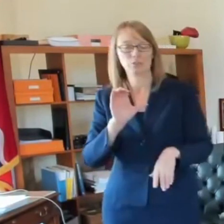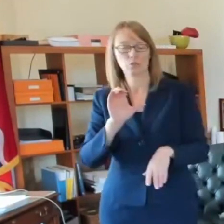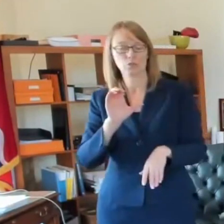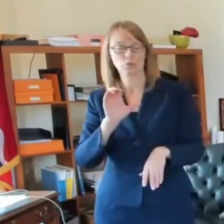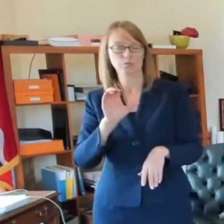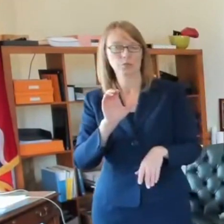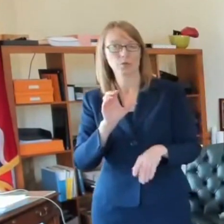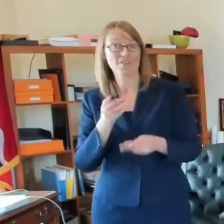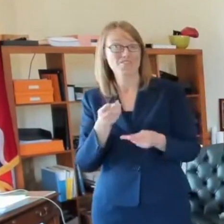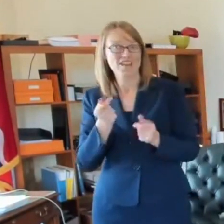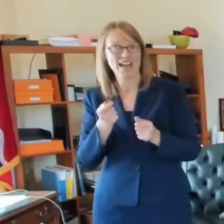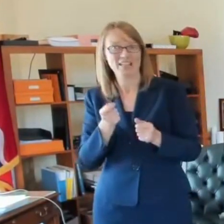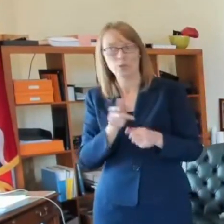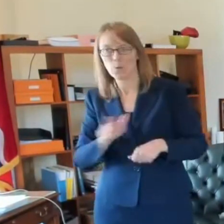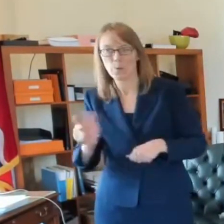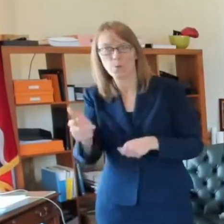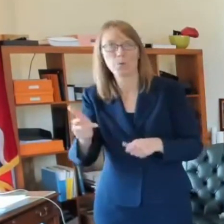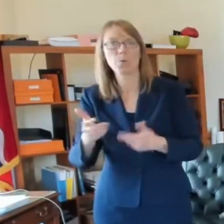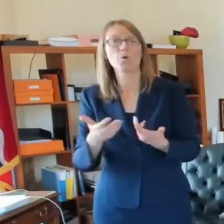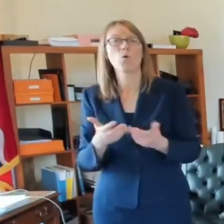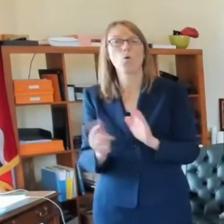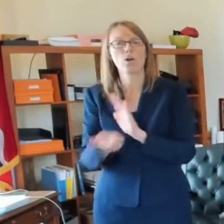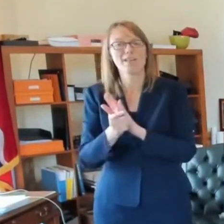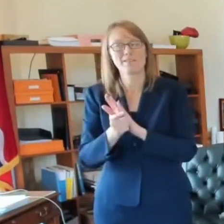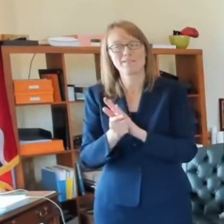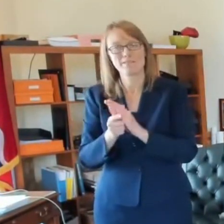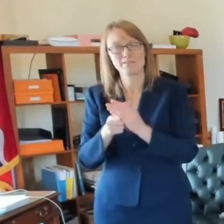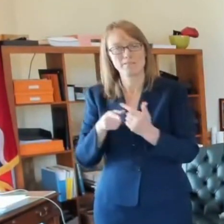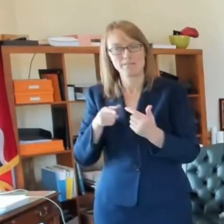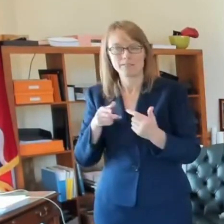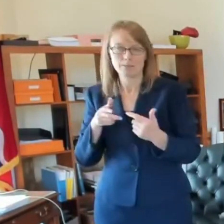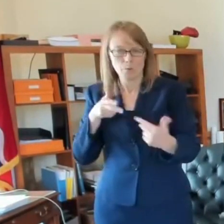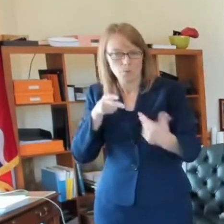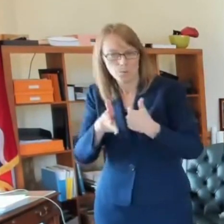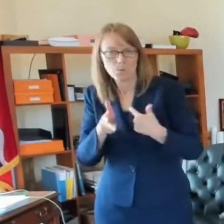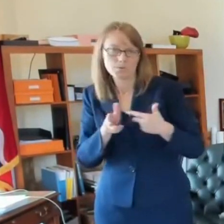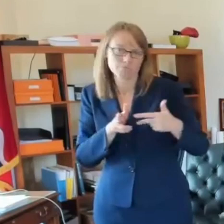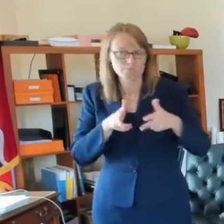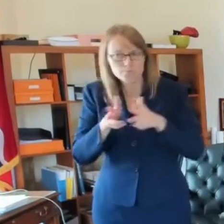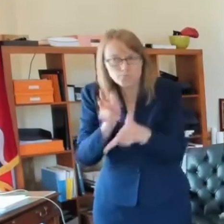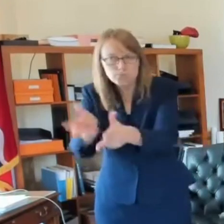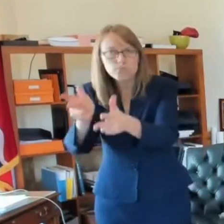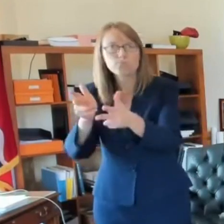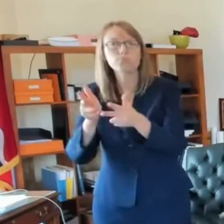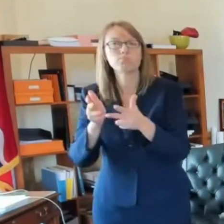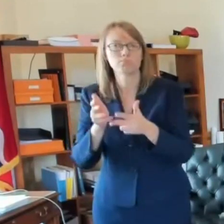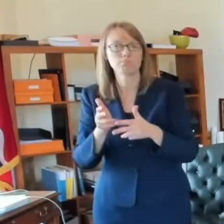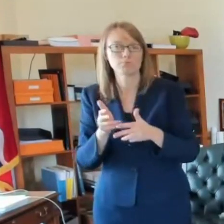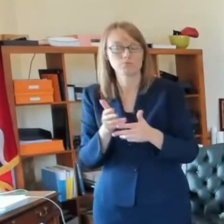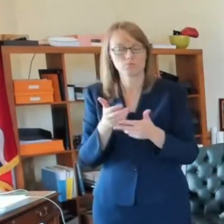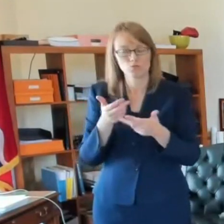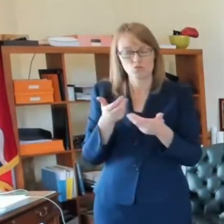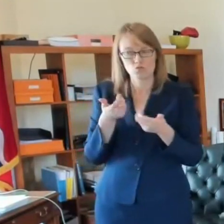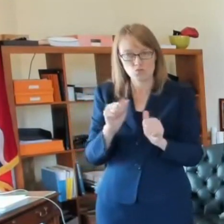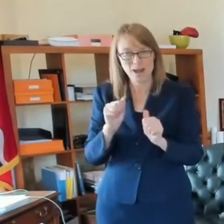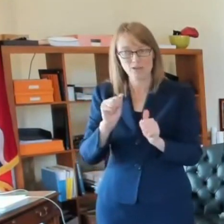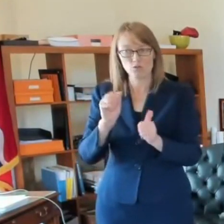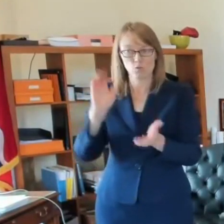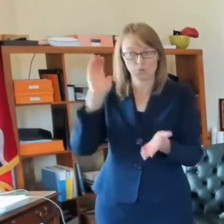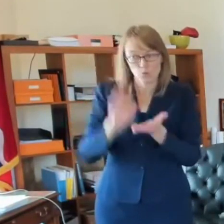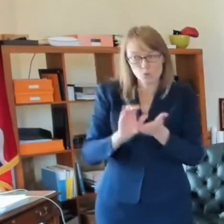the reckless driving and the illegal driving with an ability for people to get around and